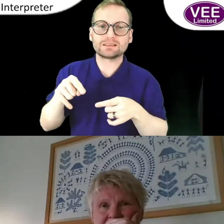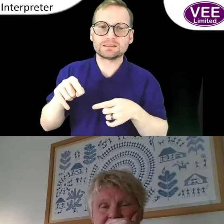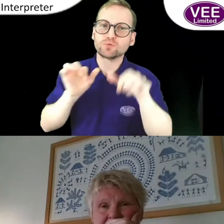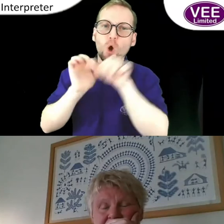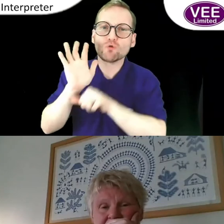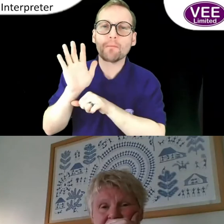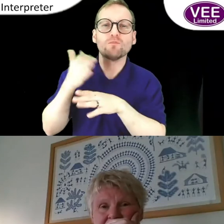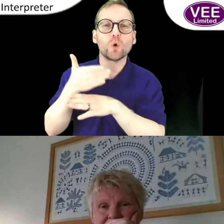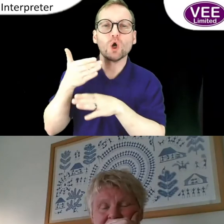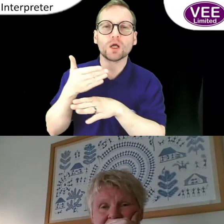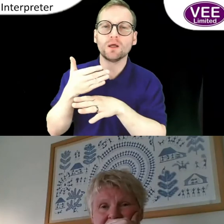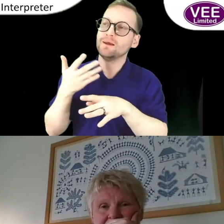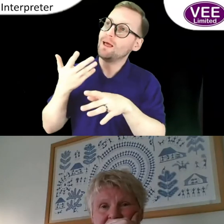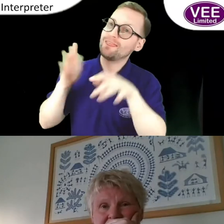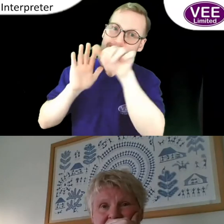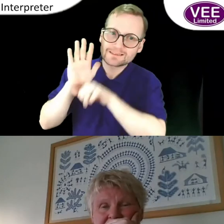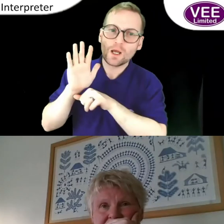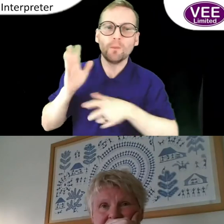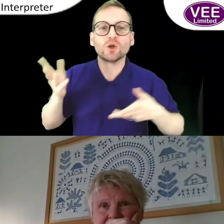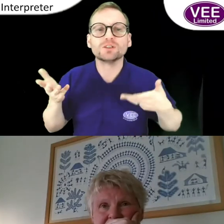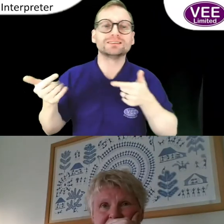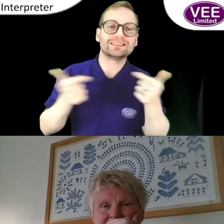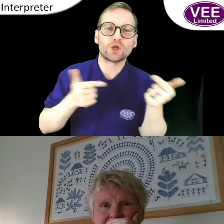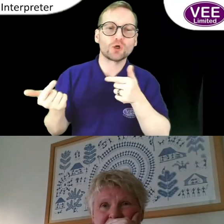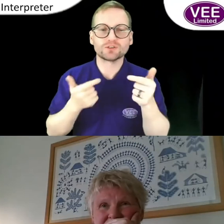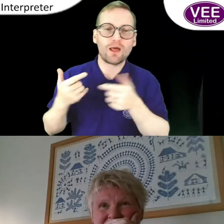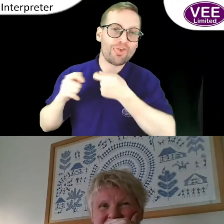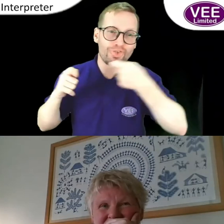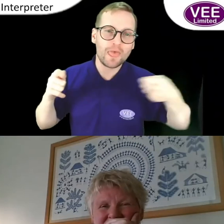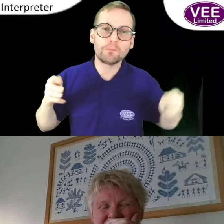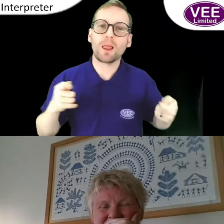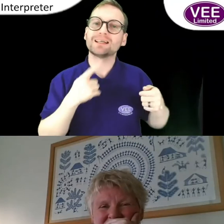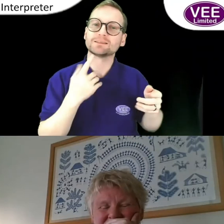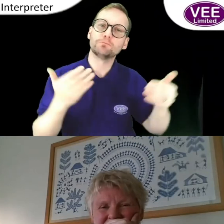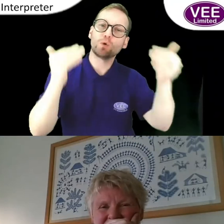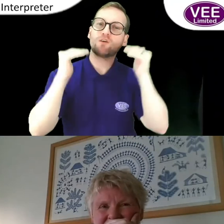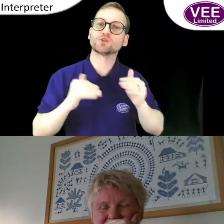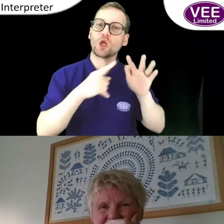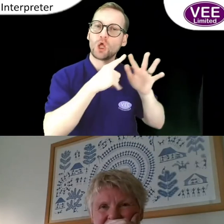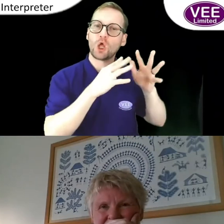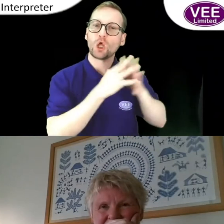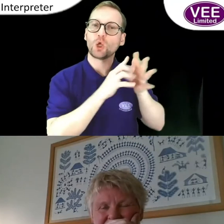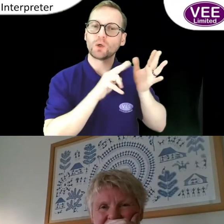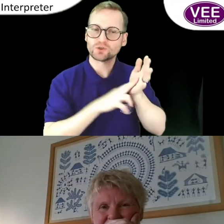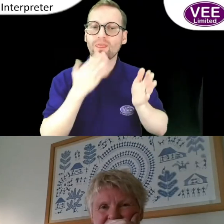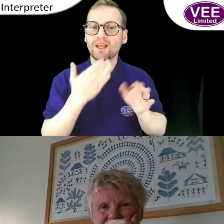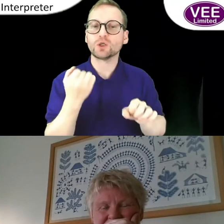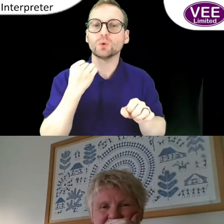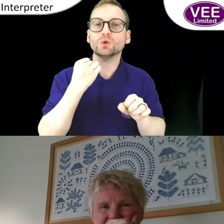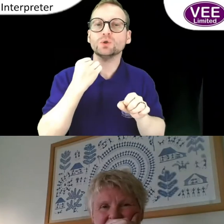that. But we could discuss rage, but we better move on to you and performance. So thank you very much, Jill and